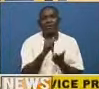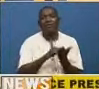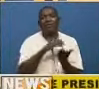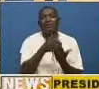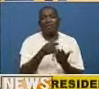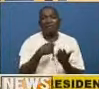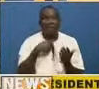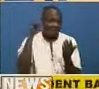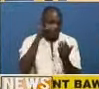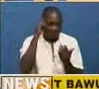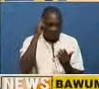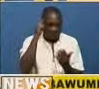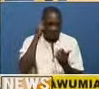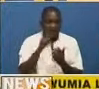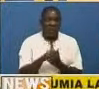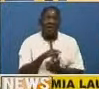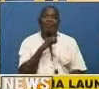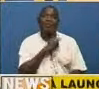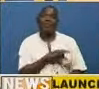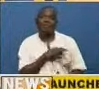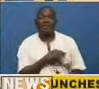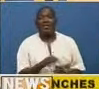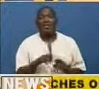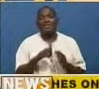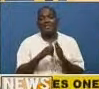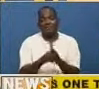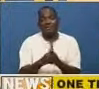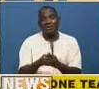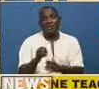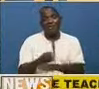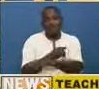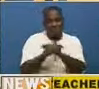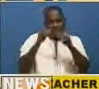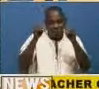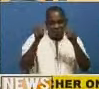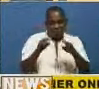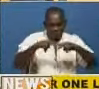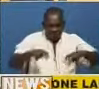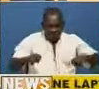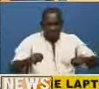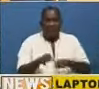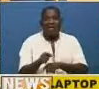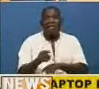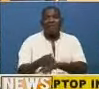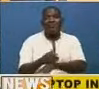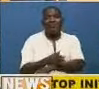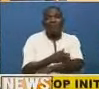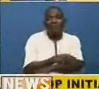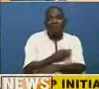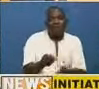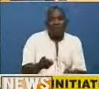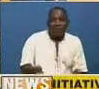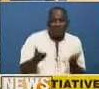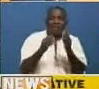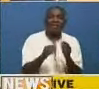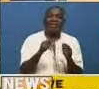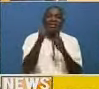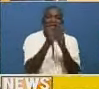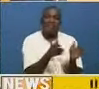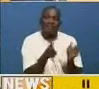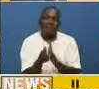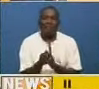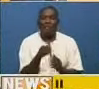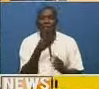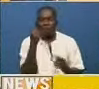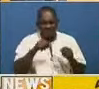I expect dividends such as improved research for teachers, enhanced lesson plans,